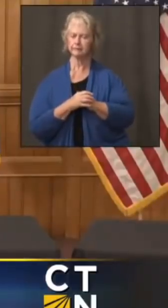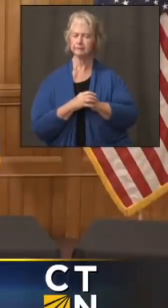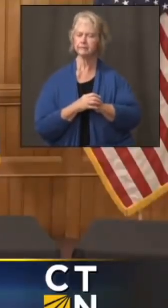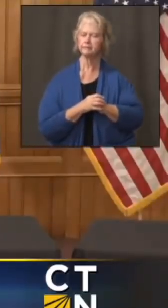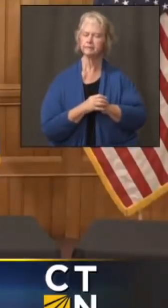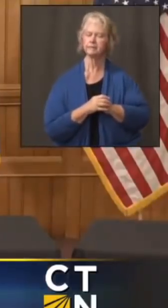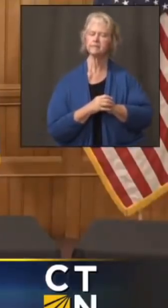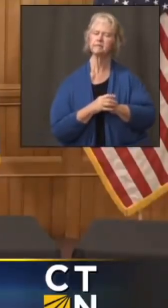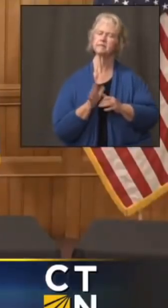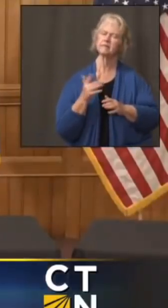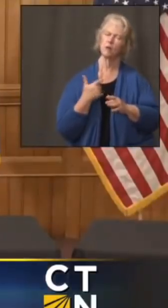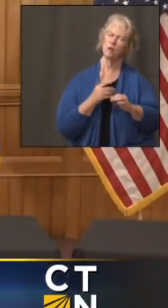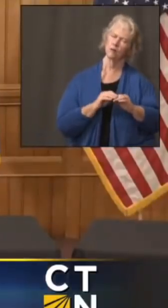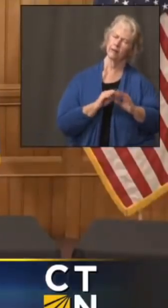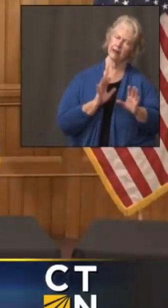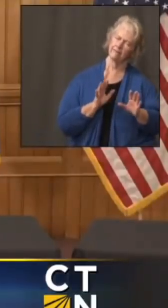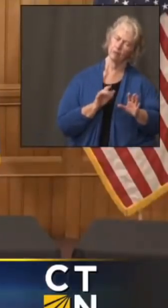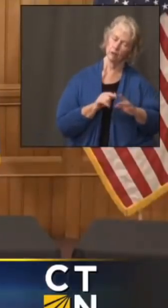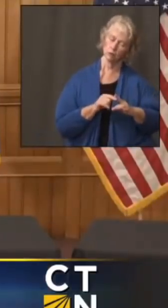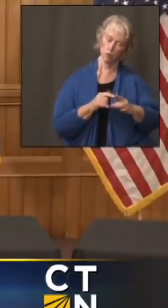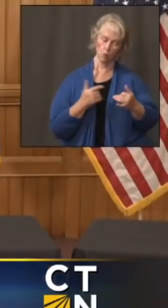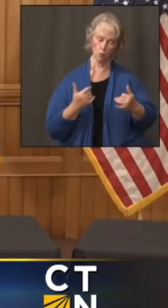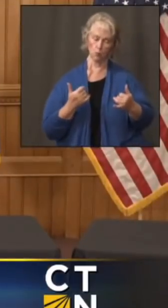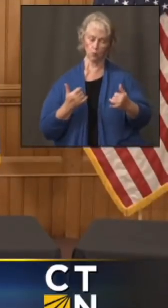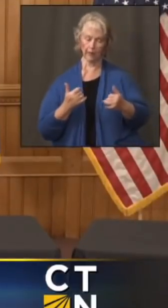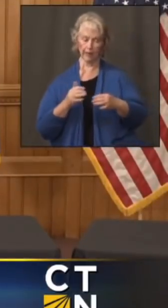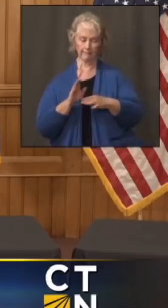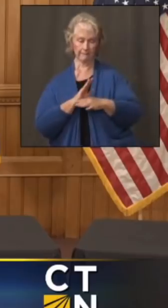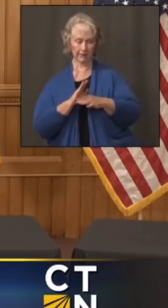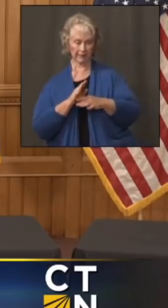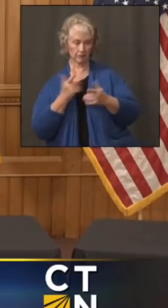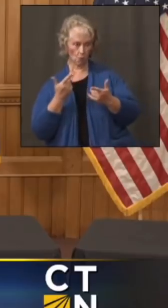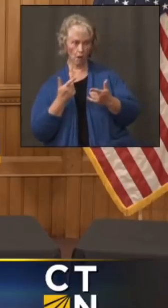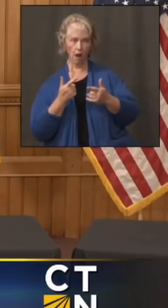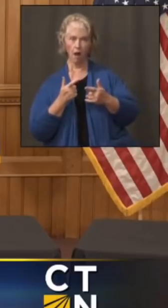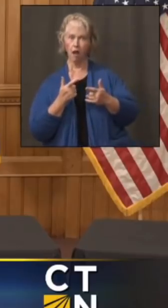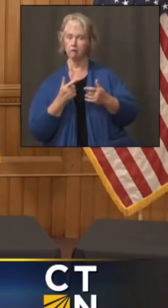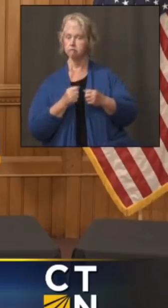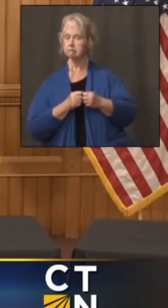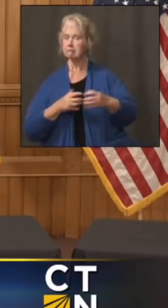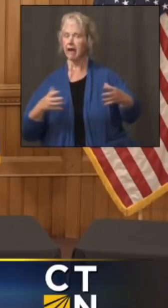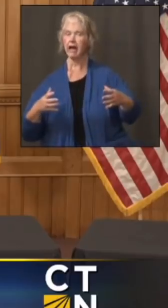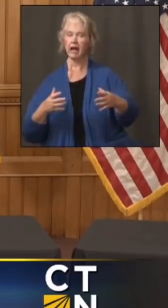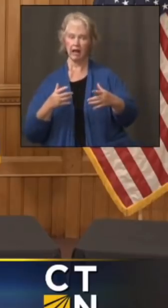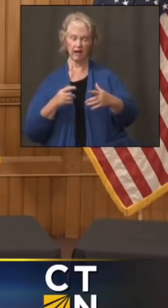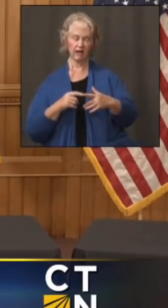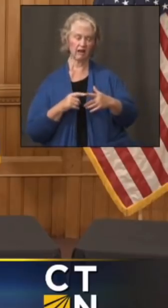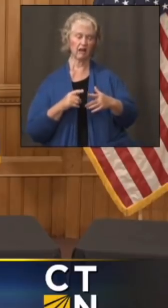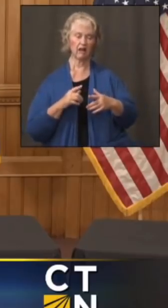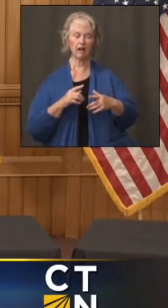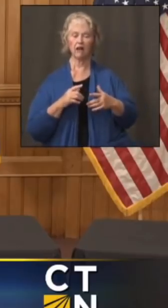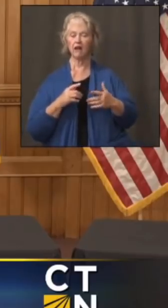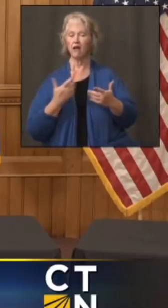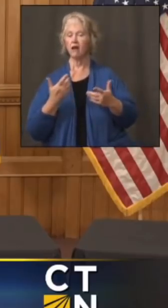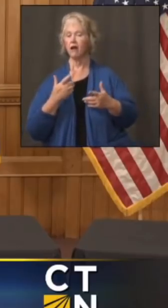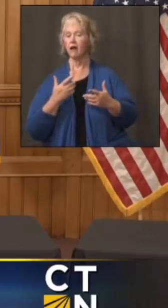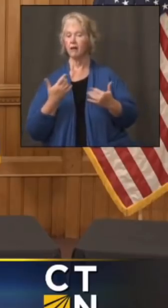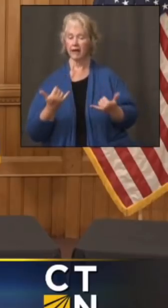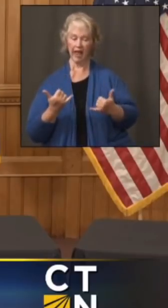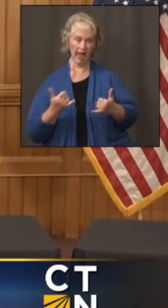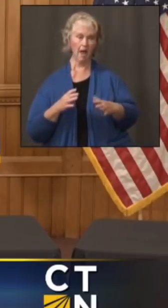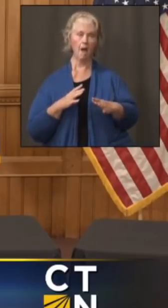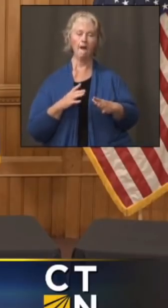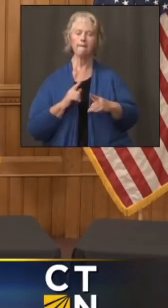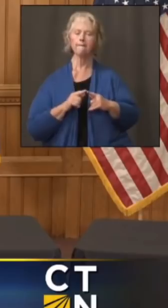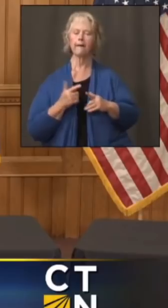And just to clarify, so businesses today that start expanding some of their operations potentially within days, they might have to roll back